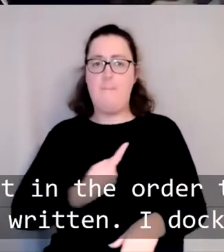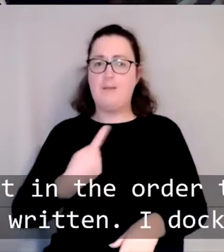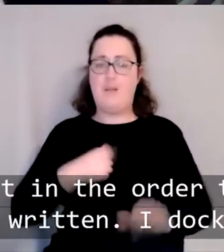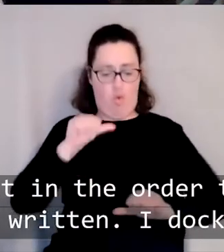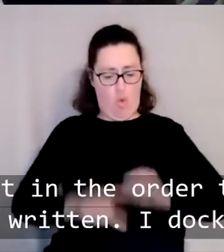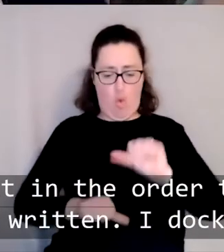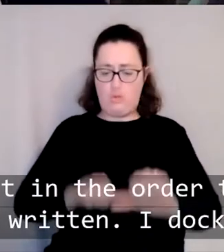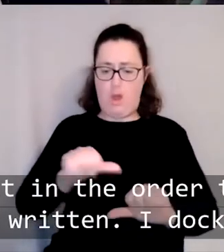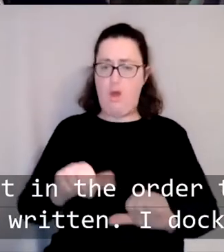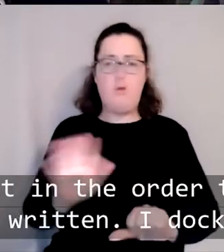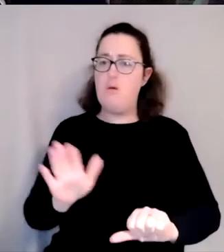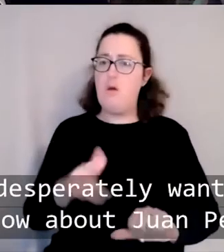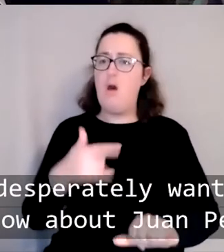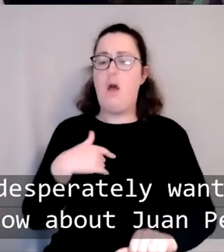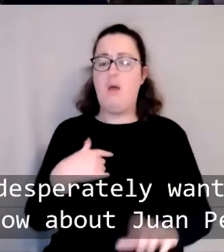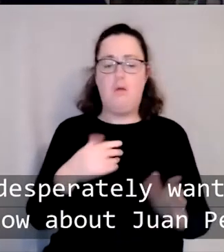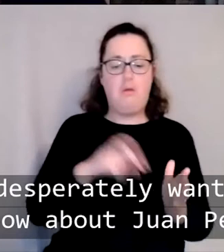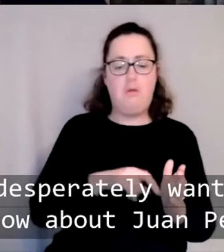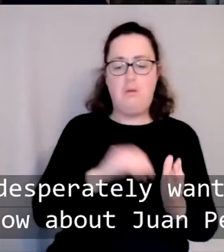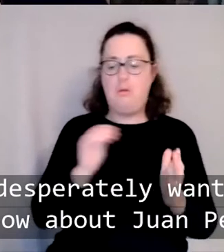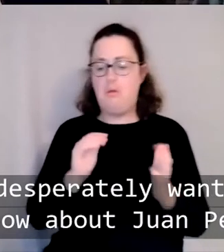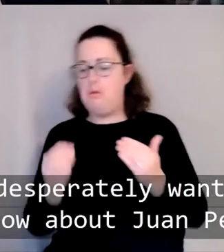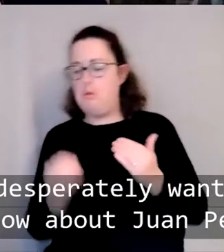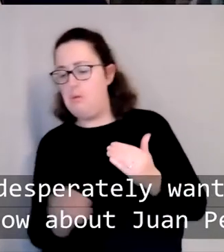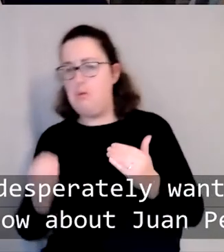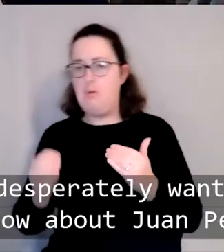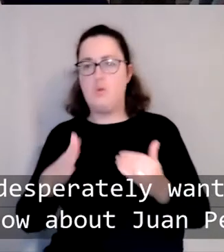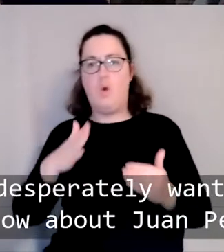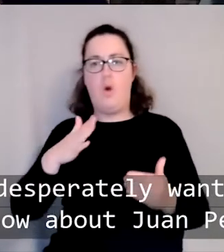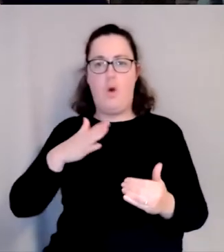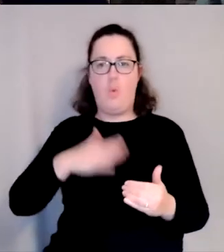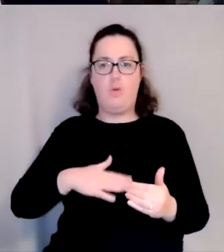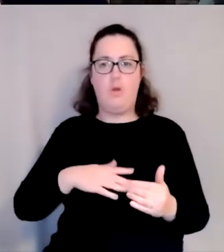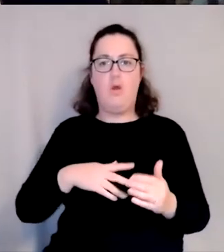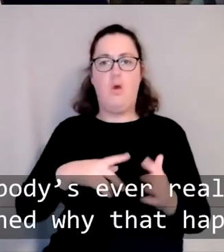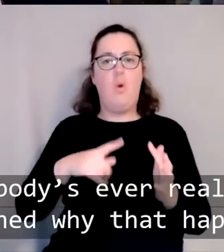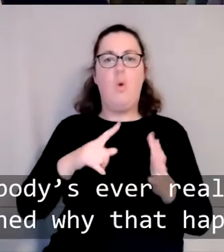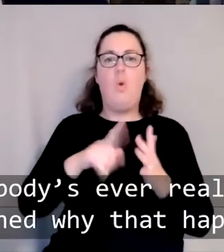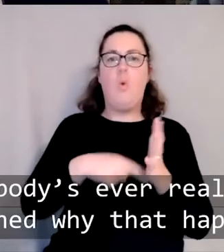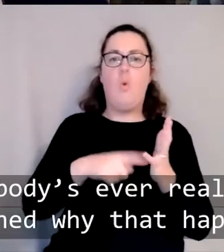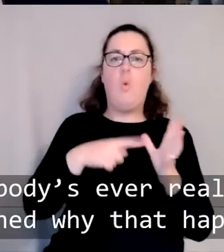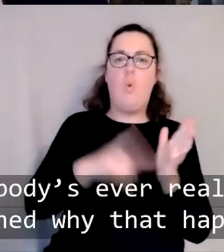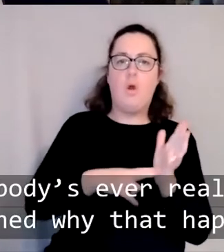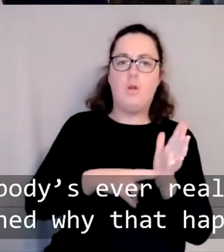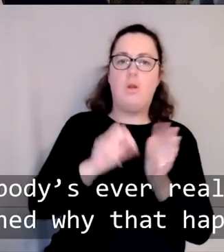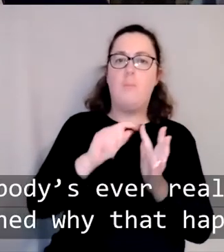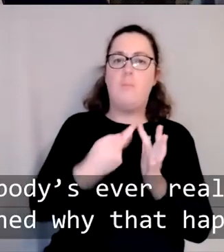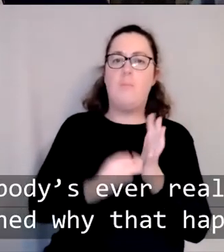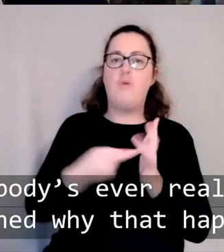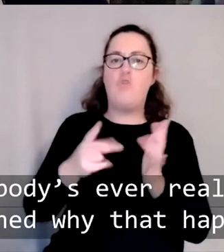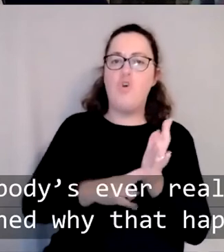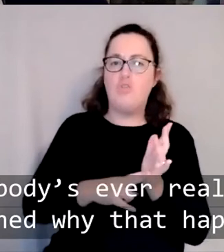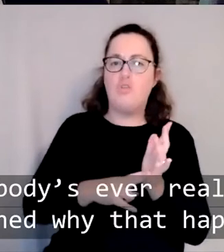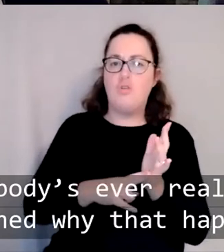order that it was written. I kind of stopped and I desperately wanted to know about Juan Perón. And so nobody's ever really explained why